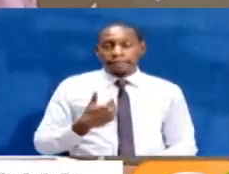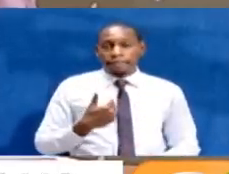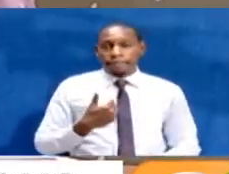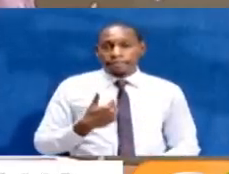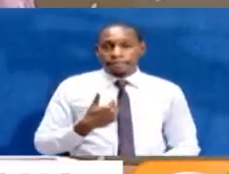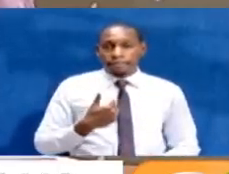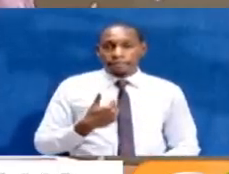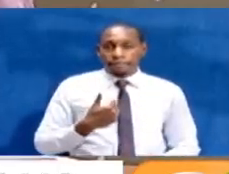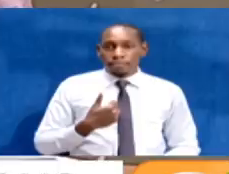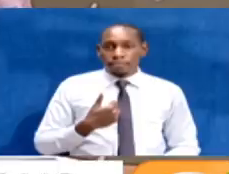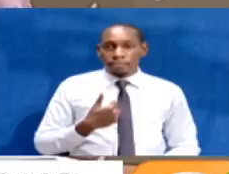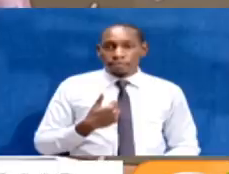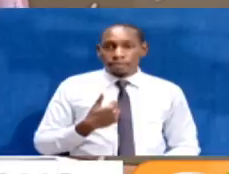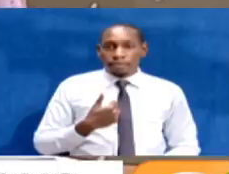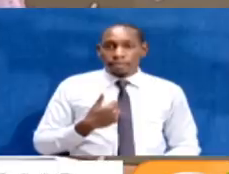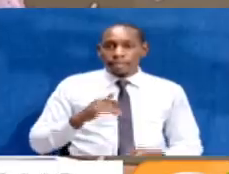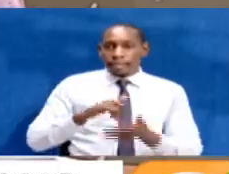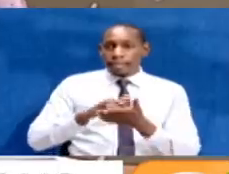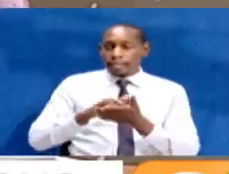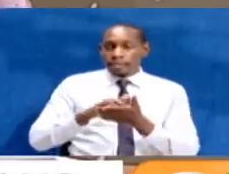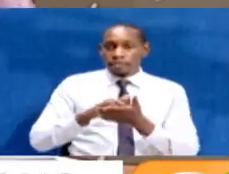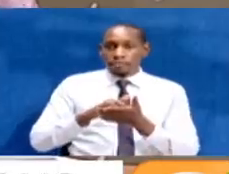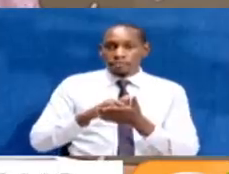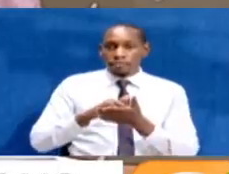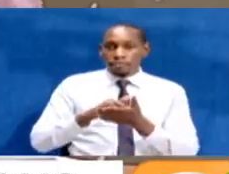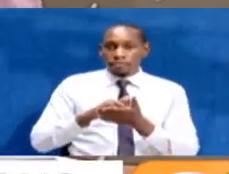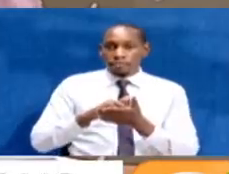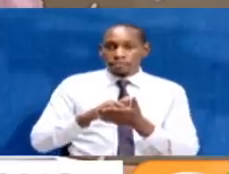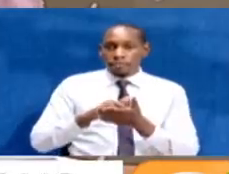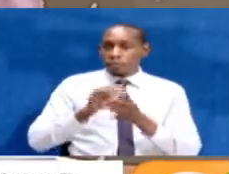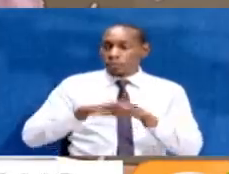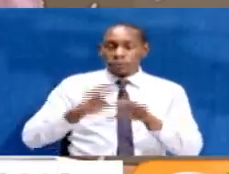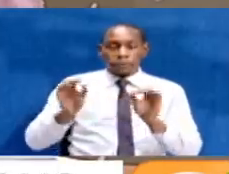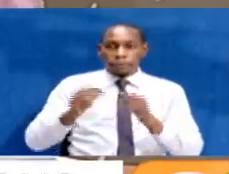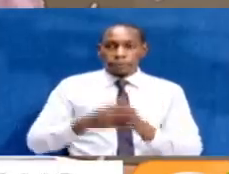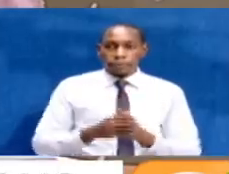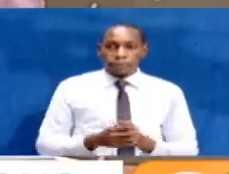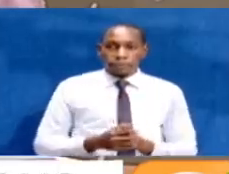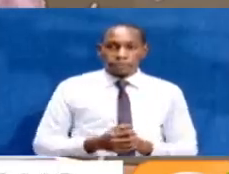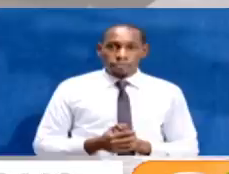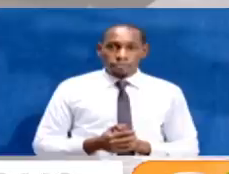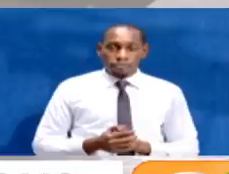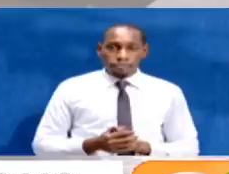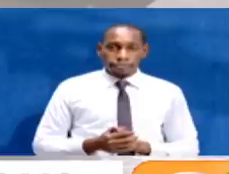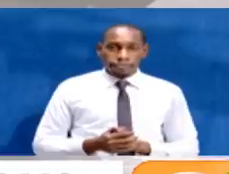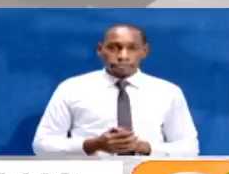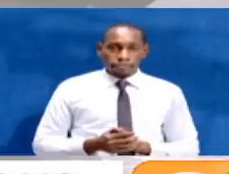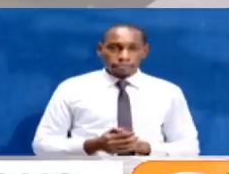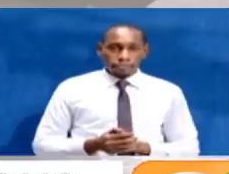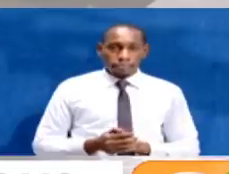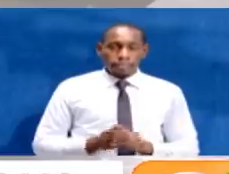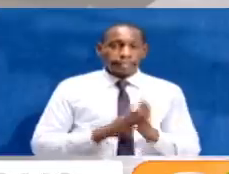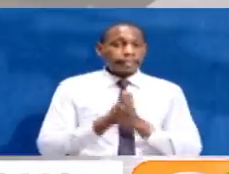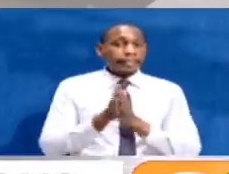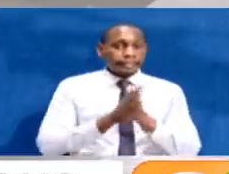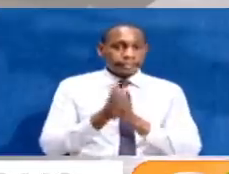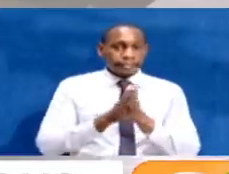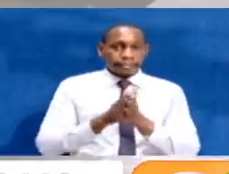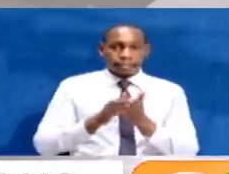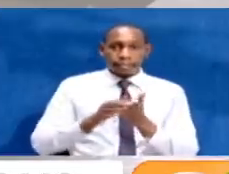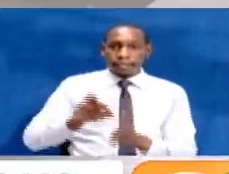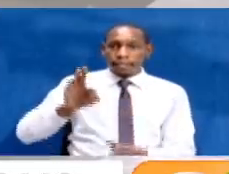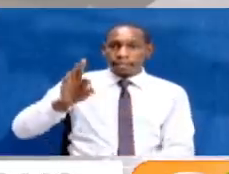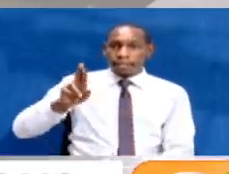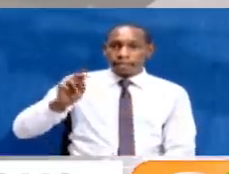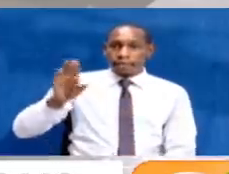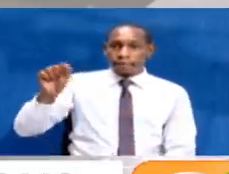Yeah, positivity. Yeah, and that really is not good. It's not good at all. No? Wow. Interesting that Francis is